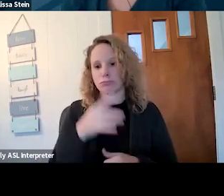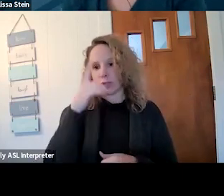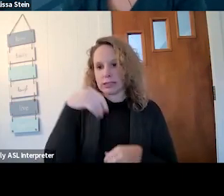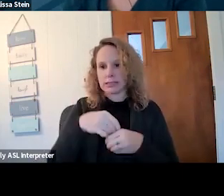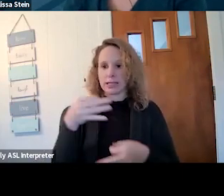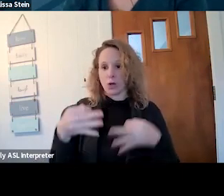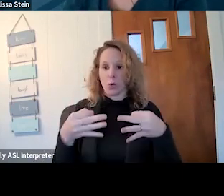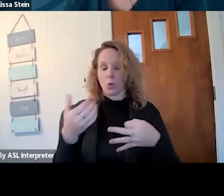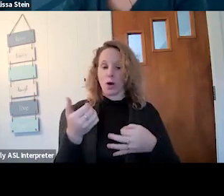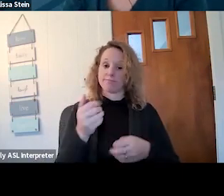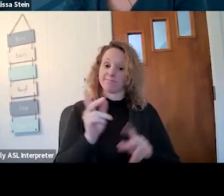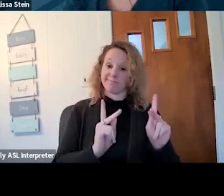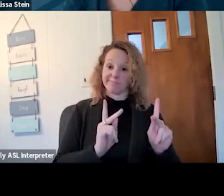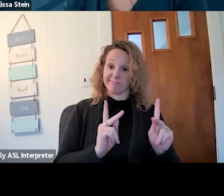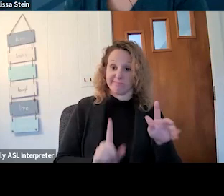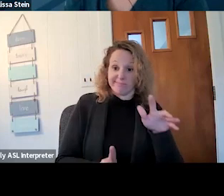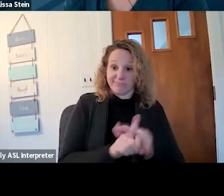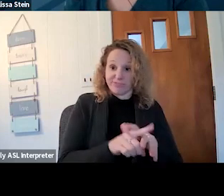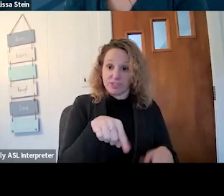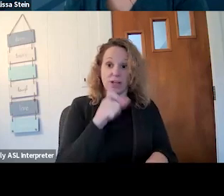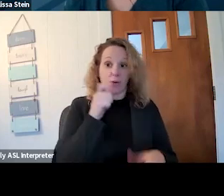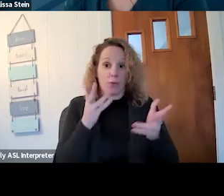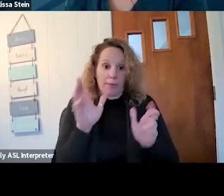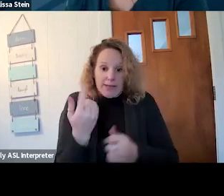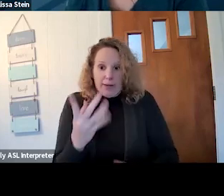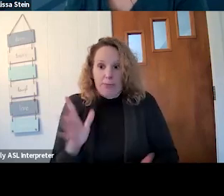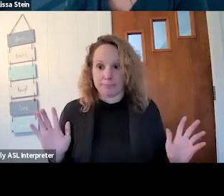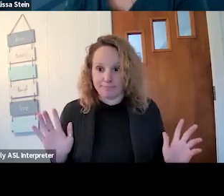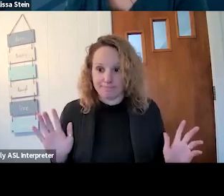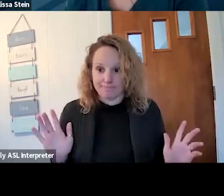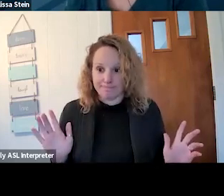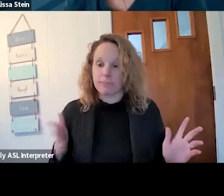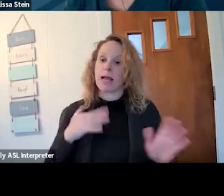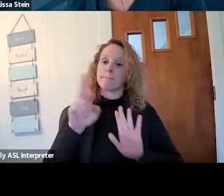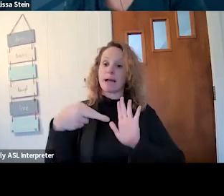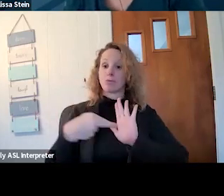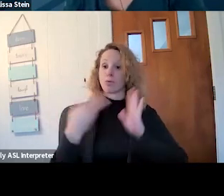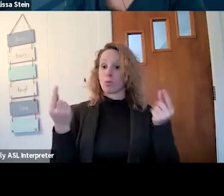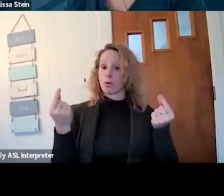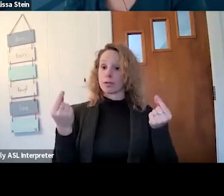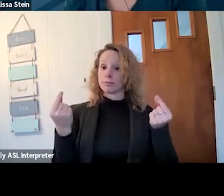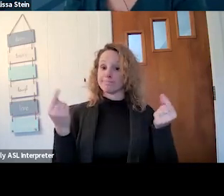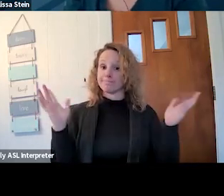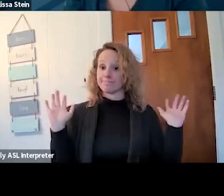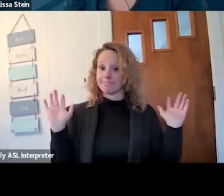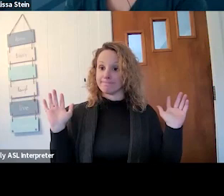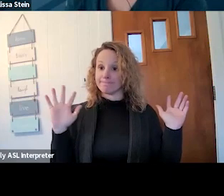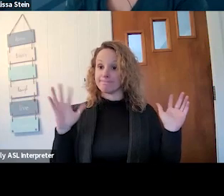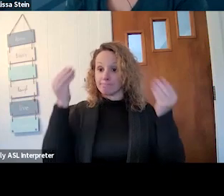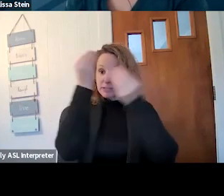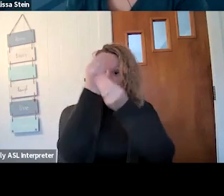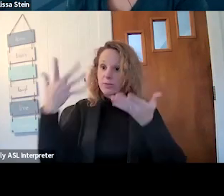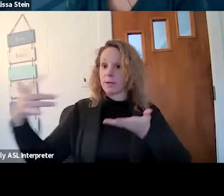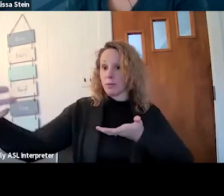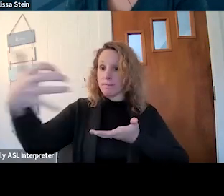court and there's other people there and I don't want to embarrass anyone. So my initial role is just that of gathering information,